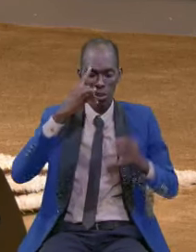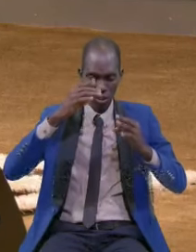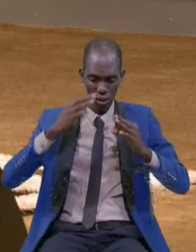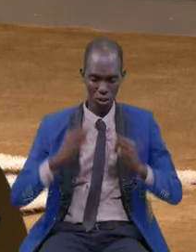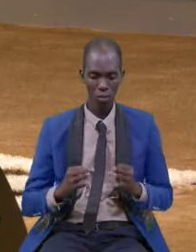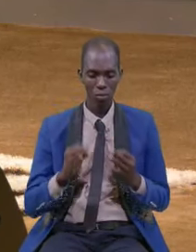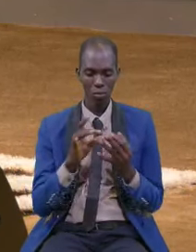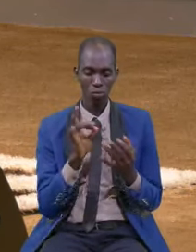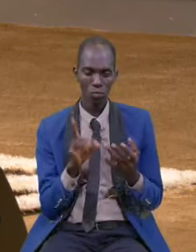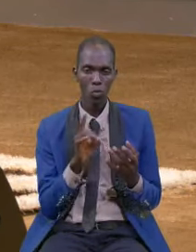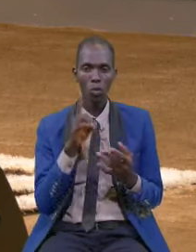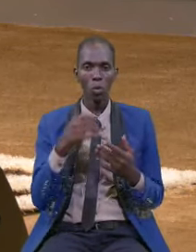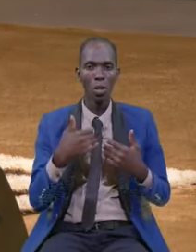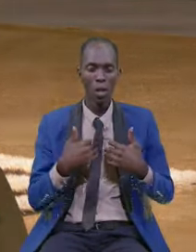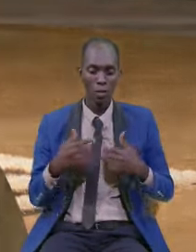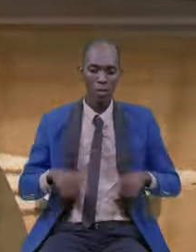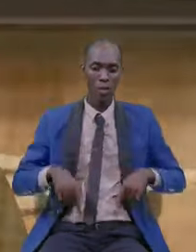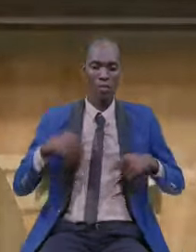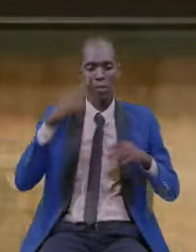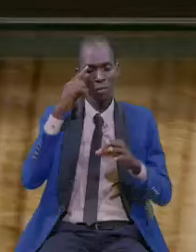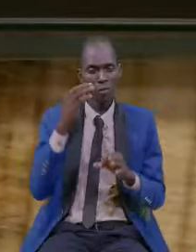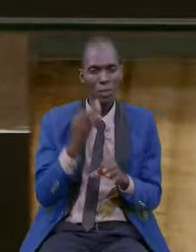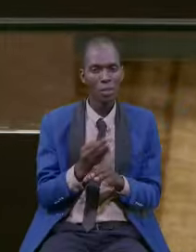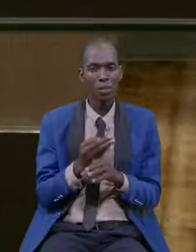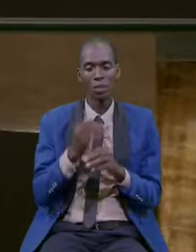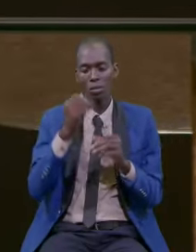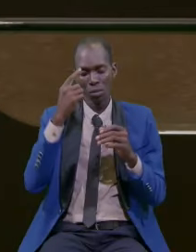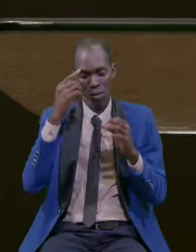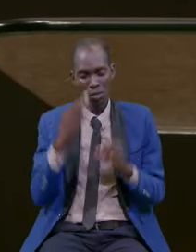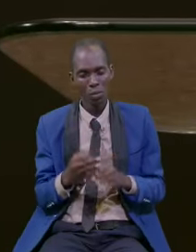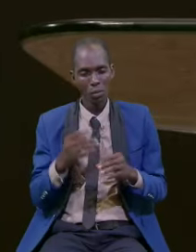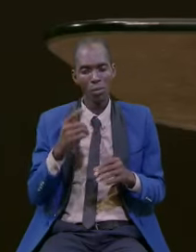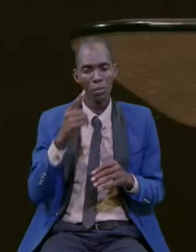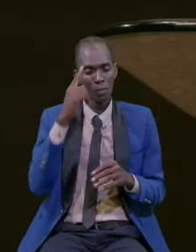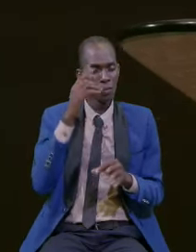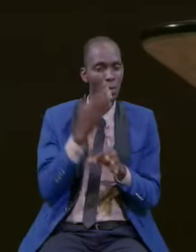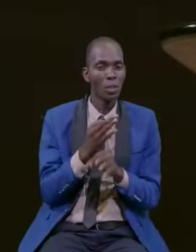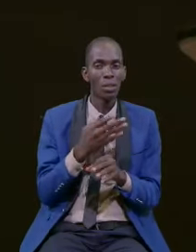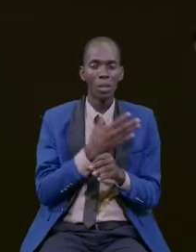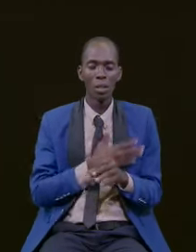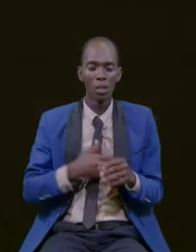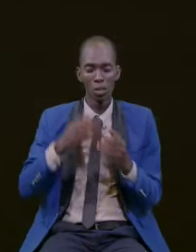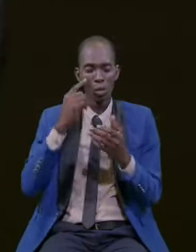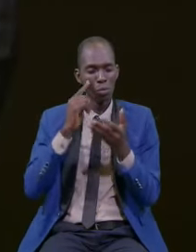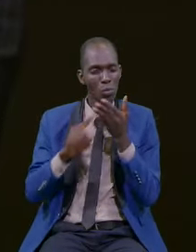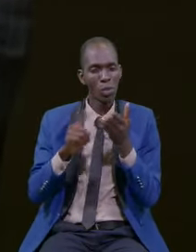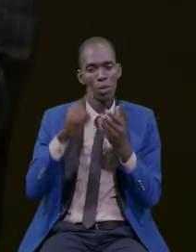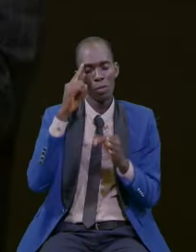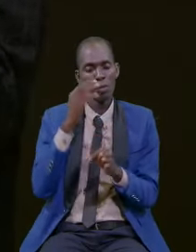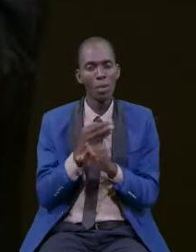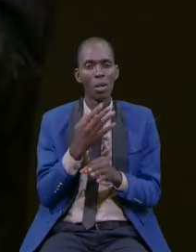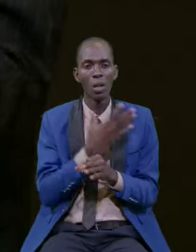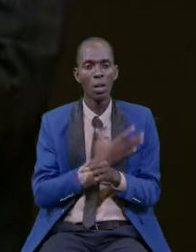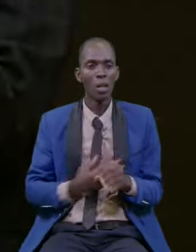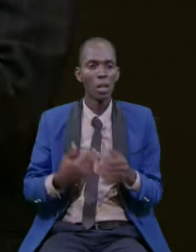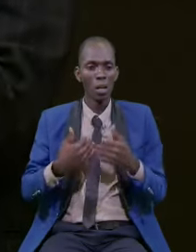living faith, decisive faith, obedient faith, observable faith, and occupying faith.